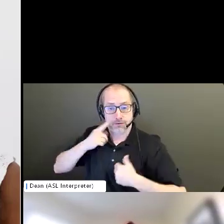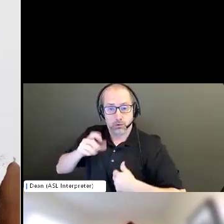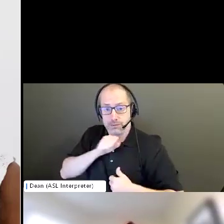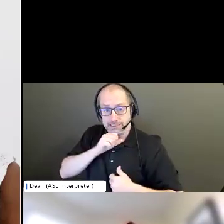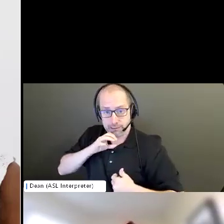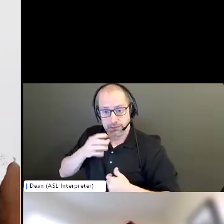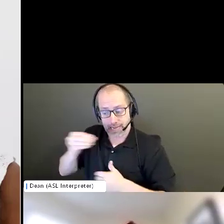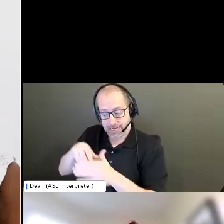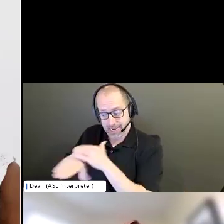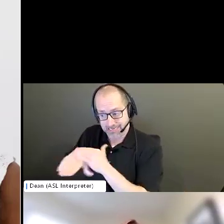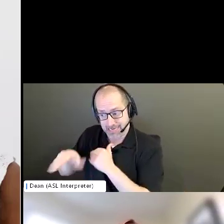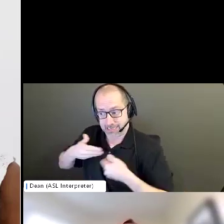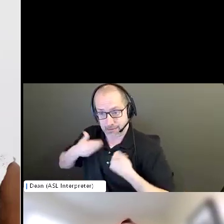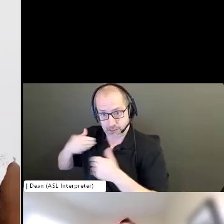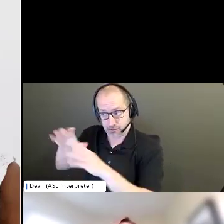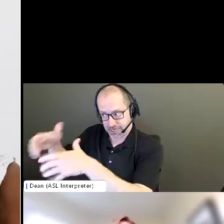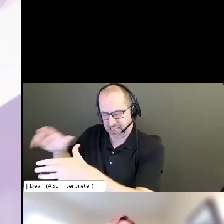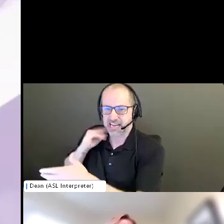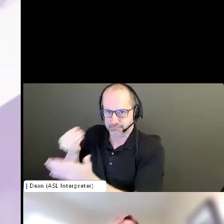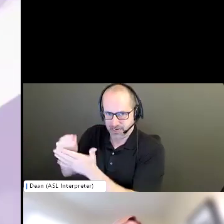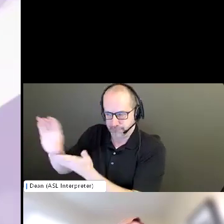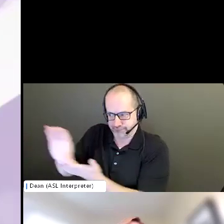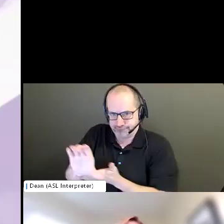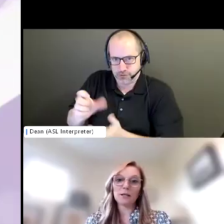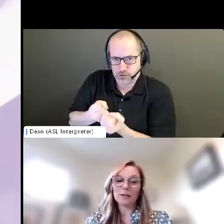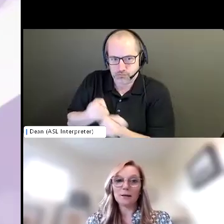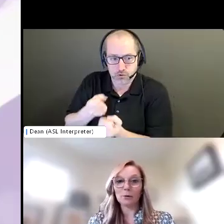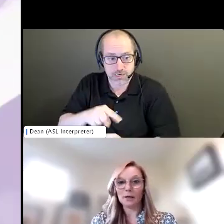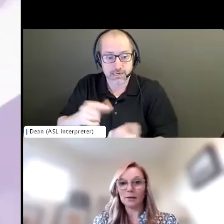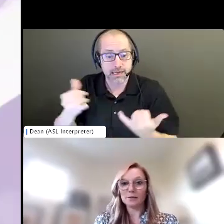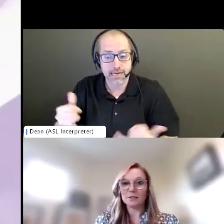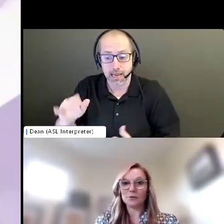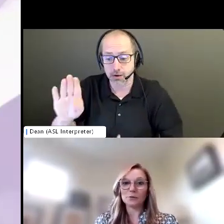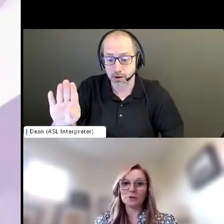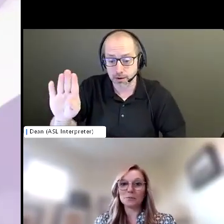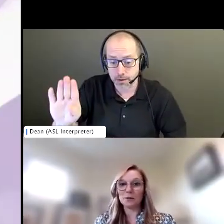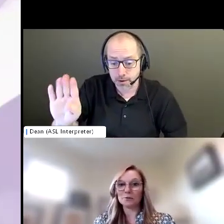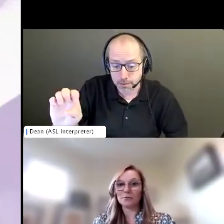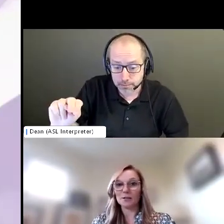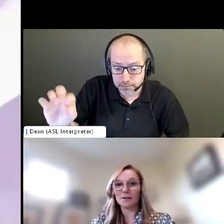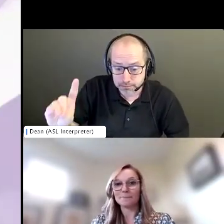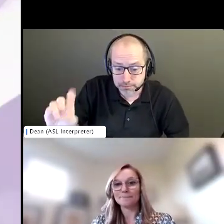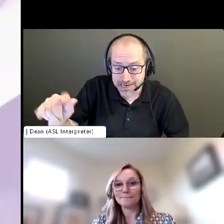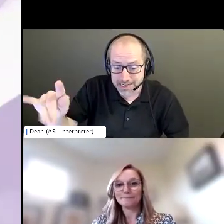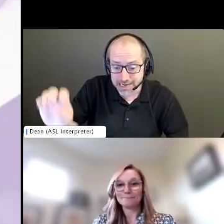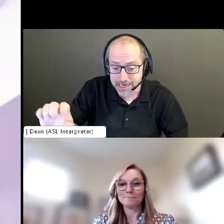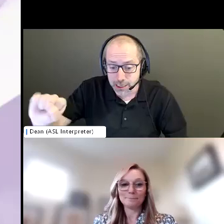Accessibility. So I'd now like to call on Benedict Schifflin to talk about the Canadian Network and introduce our speakers for the